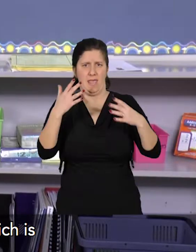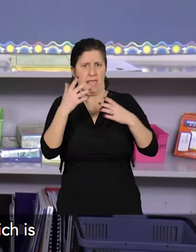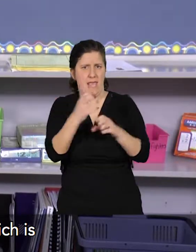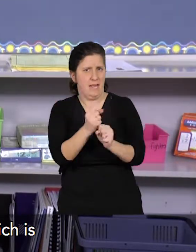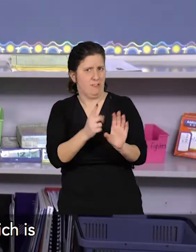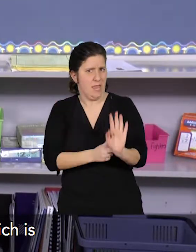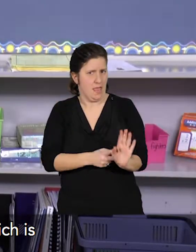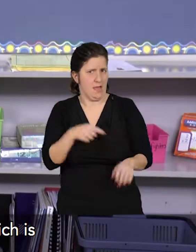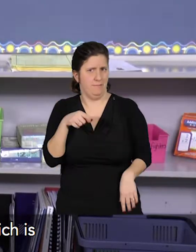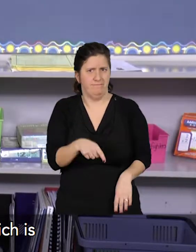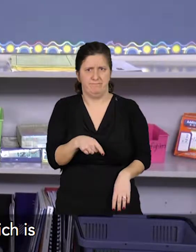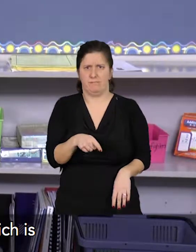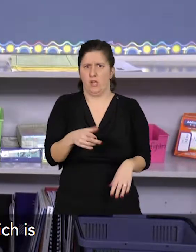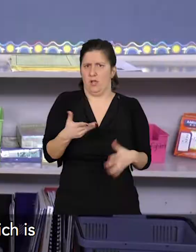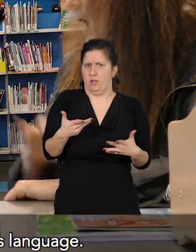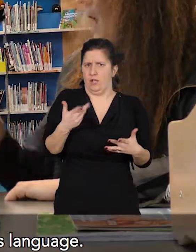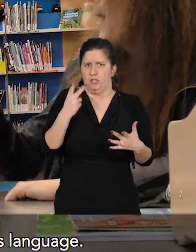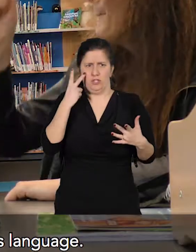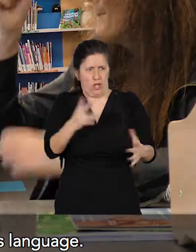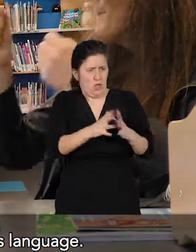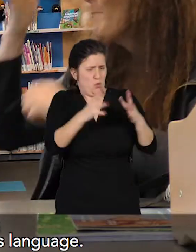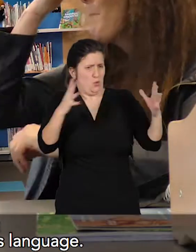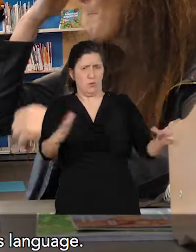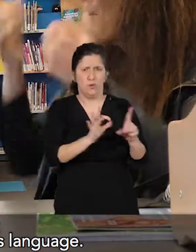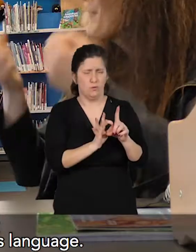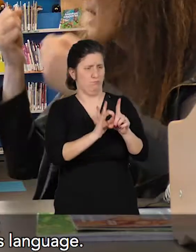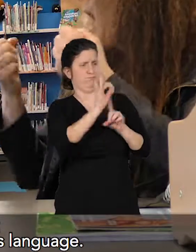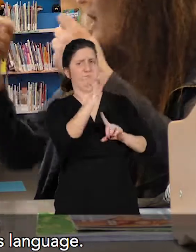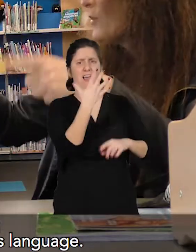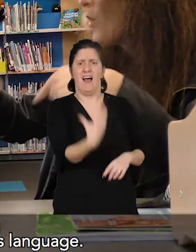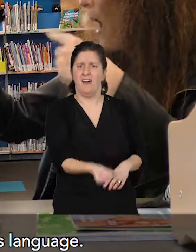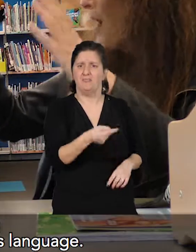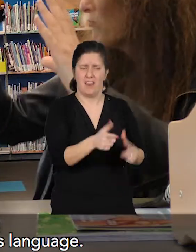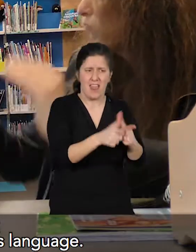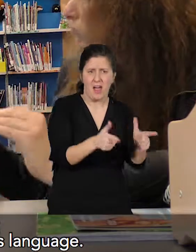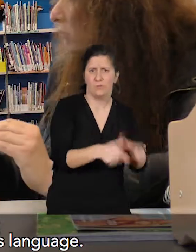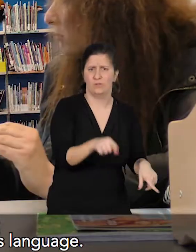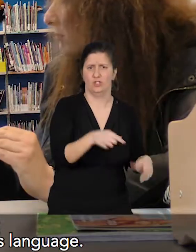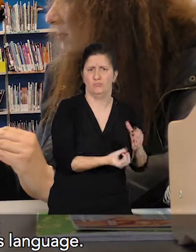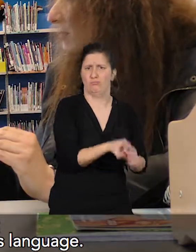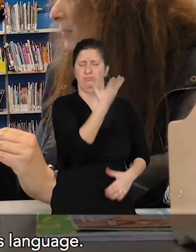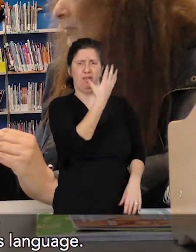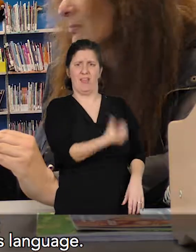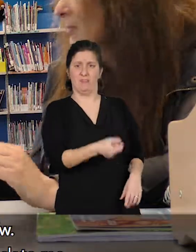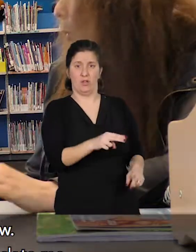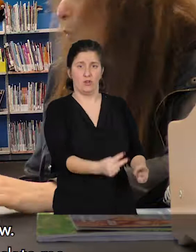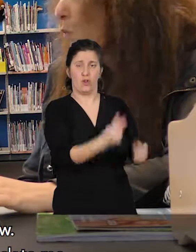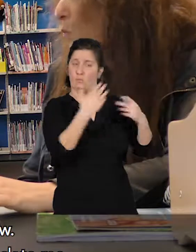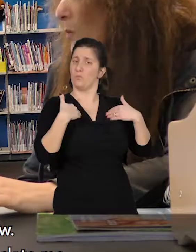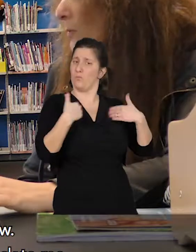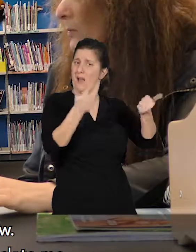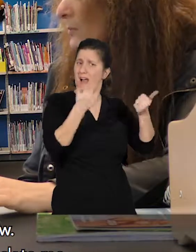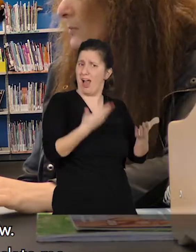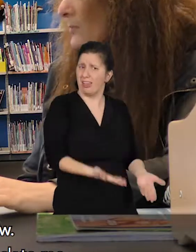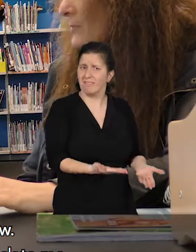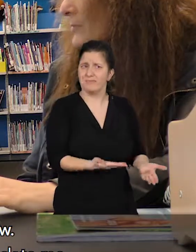to now, which is nearly the end of the year, we've seen such a huge increase in the student's language. He looks